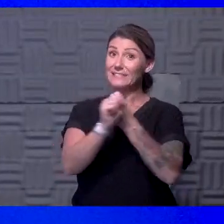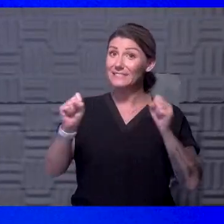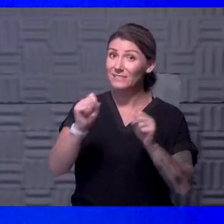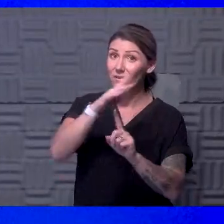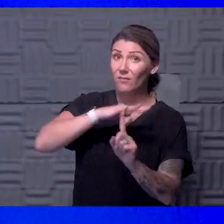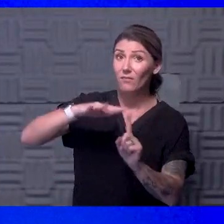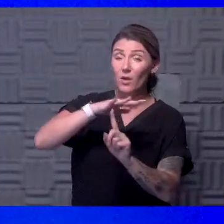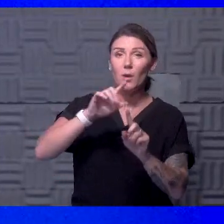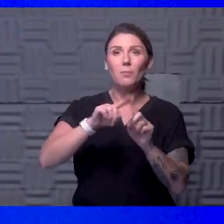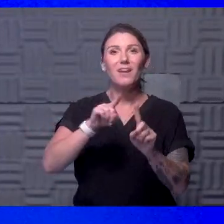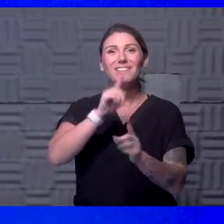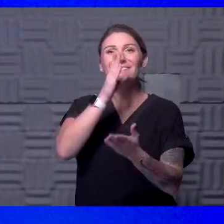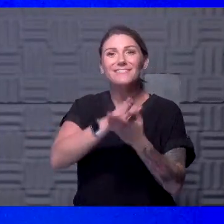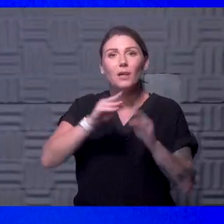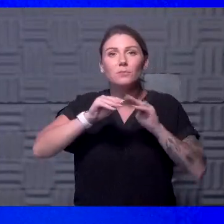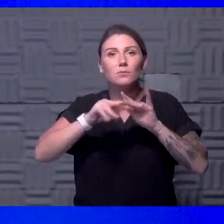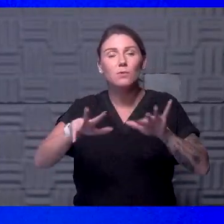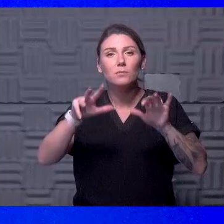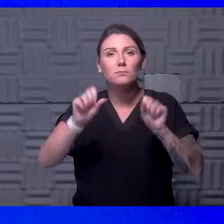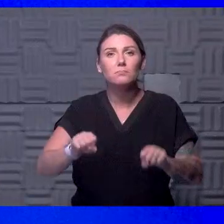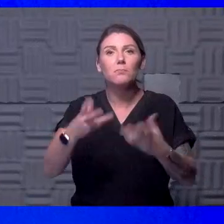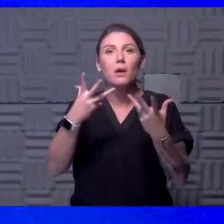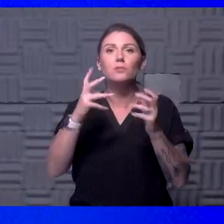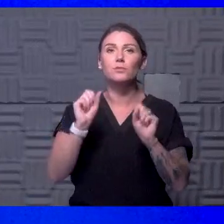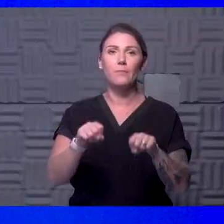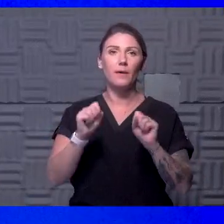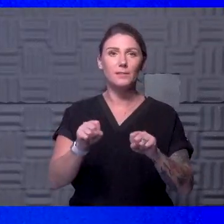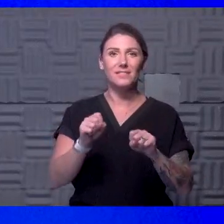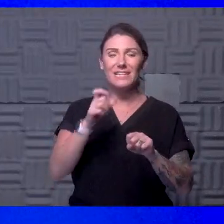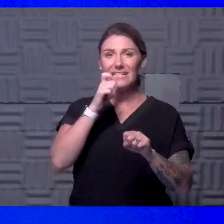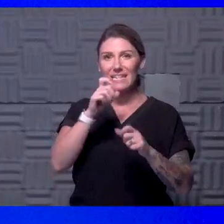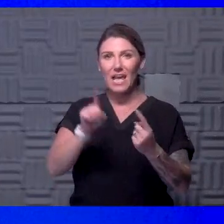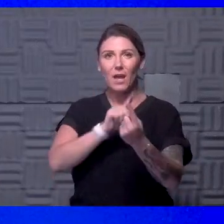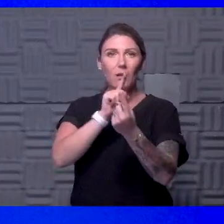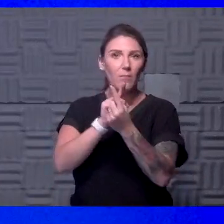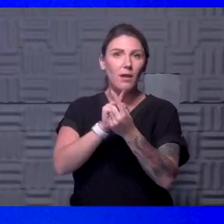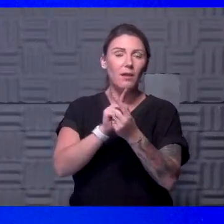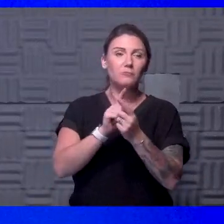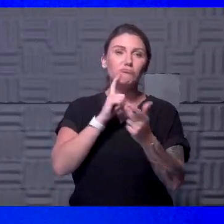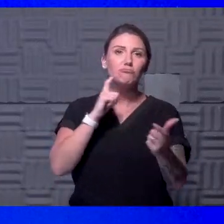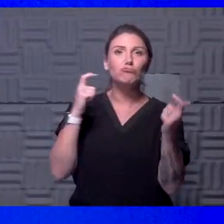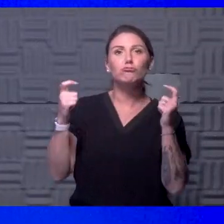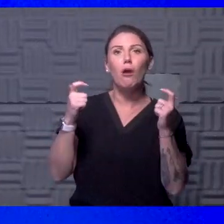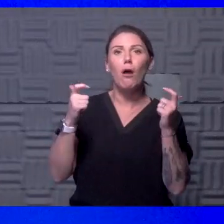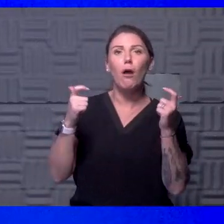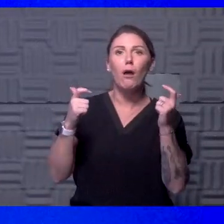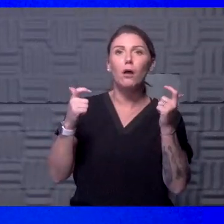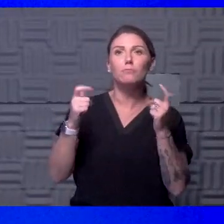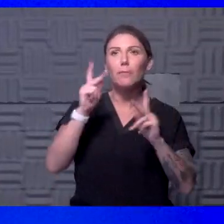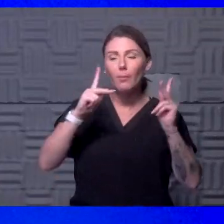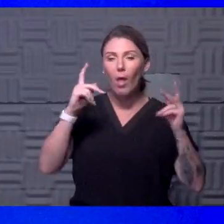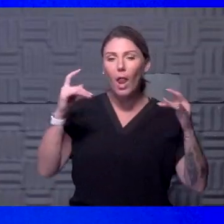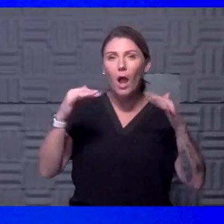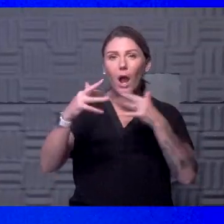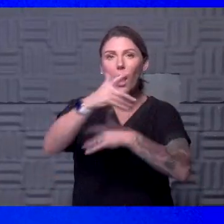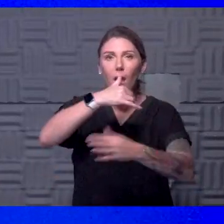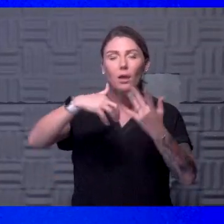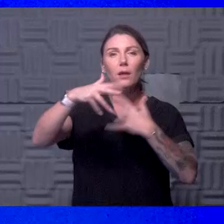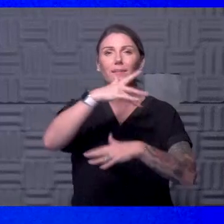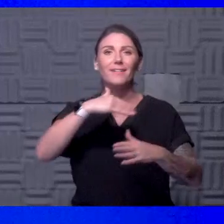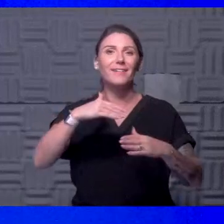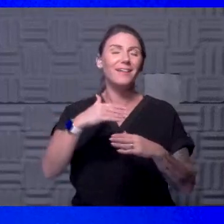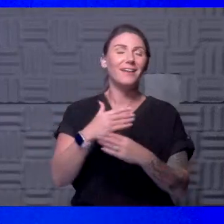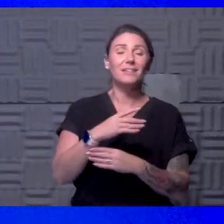but we really need to stop the spread as much as possible. So it's not meeting in large groups more than 10. It is wearing your